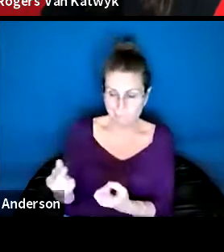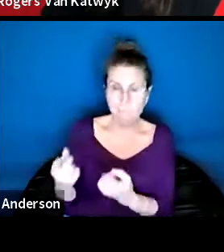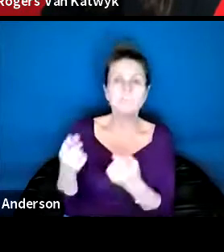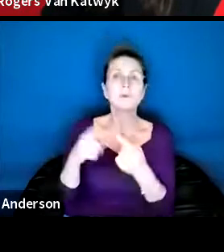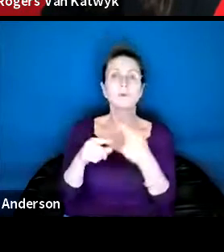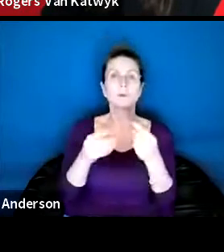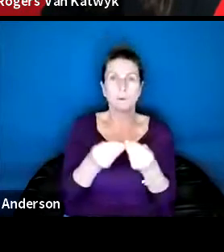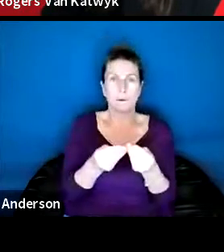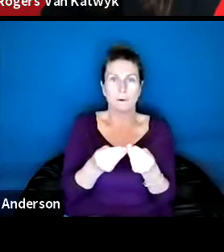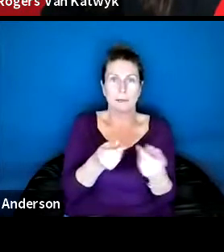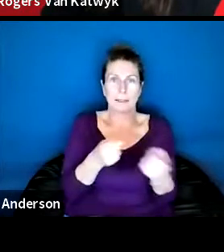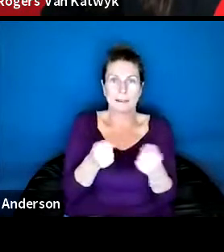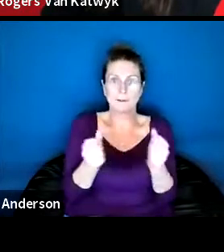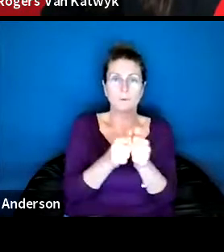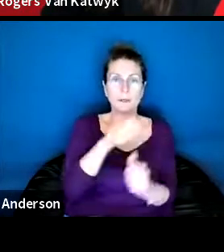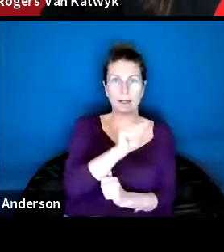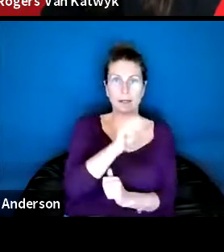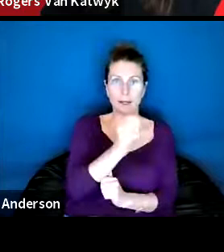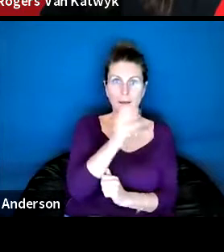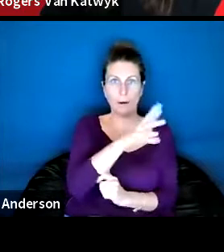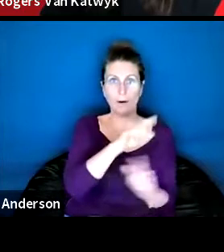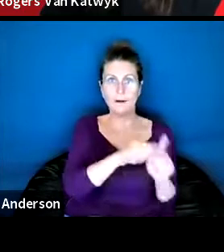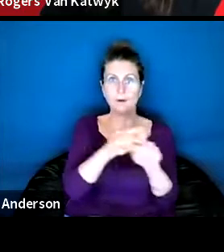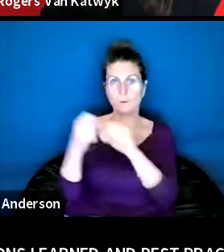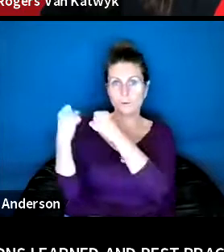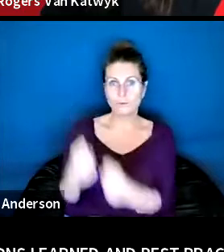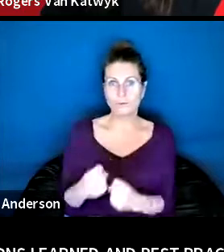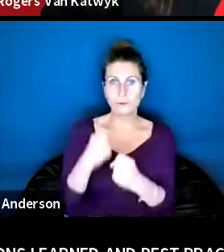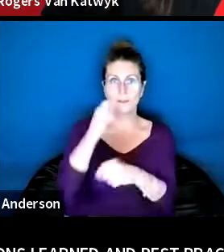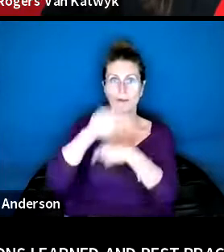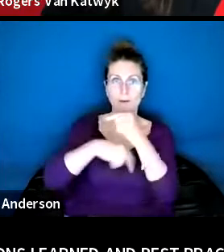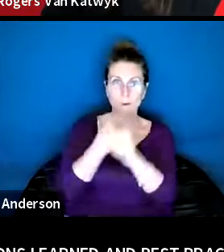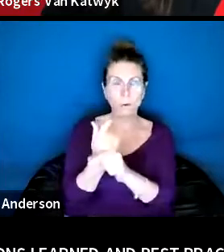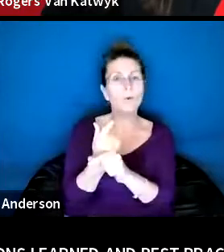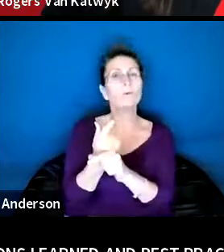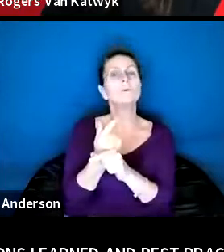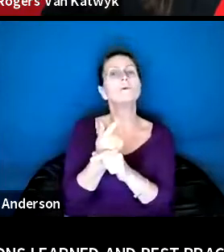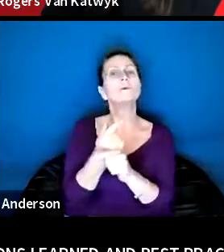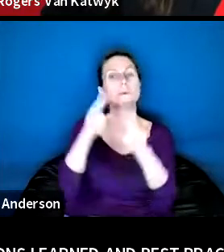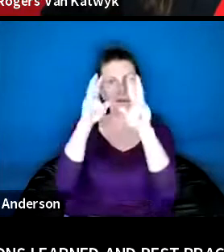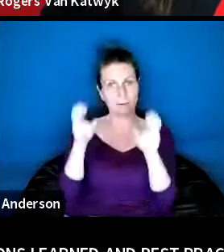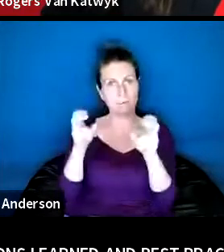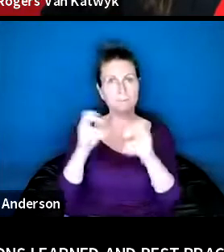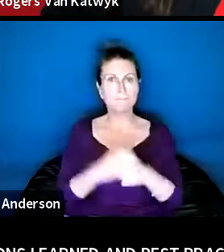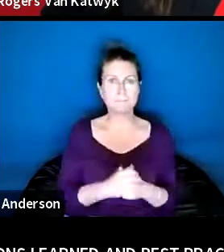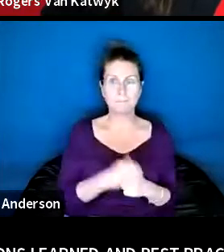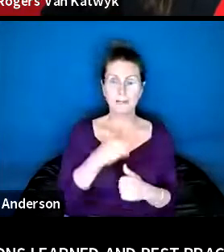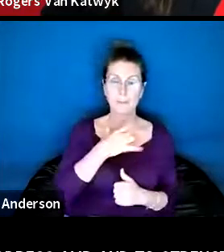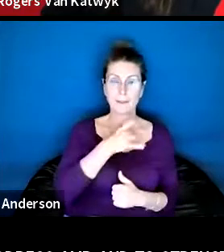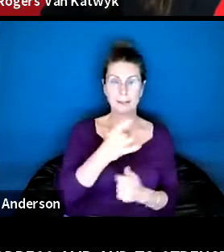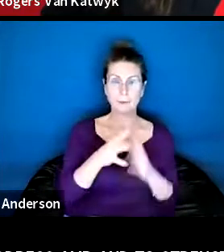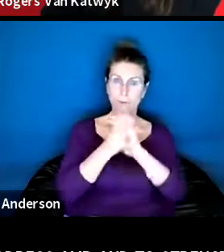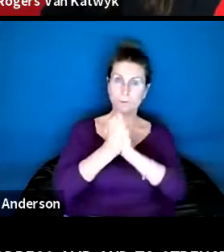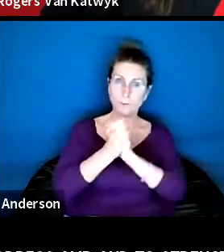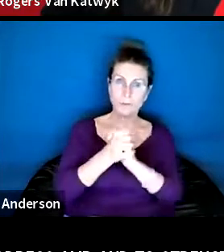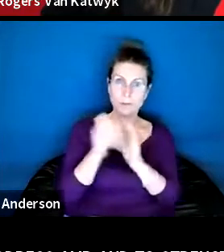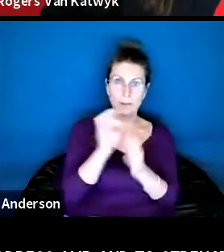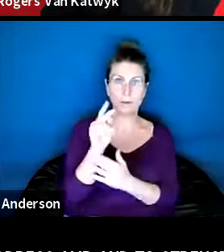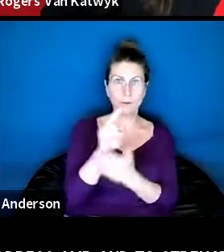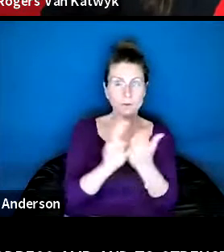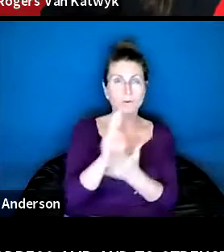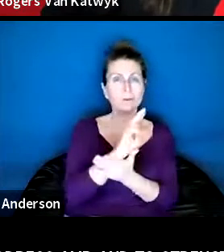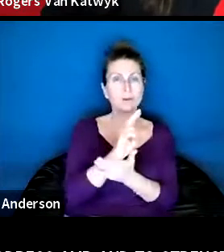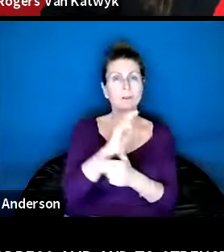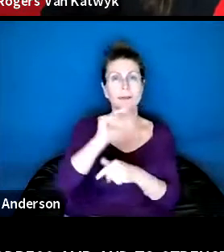AMR and to strengthen the global community's approaches to this issue. So I would really like to congratulate York University and the